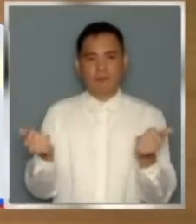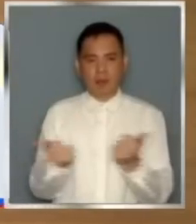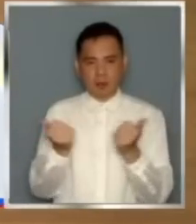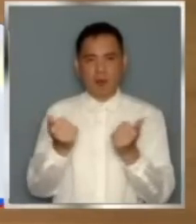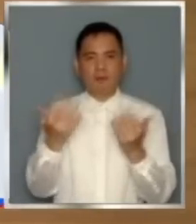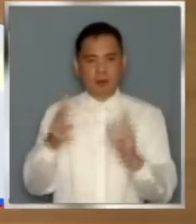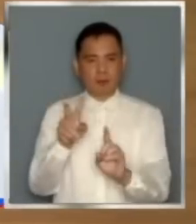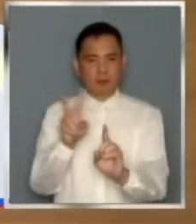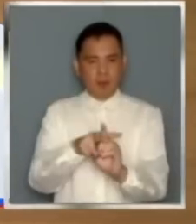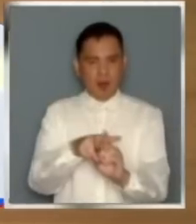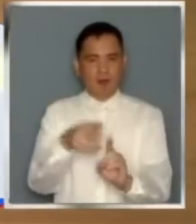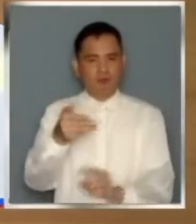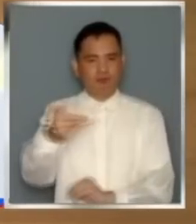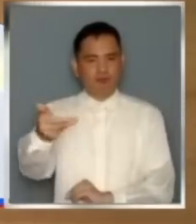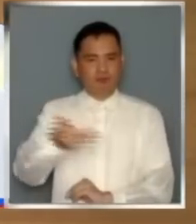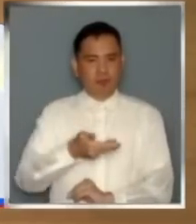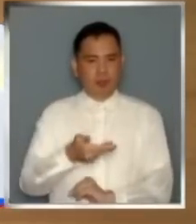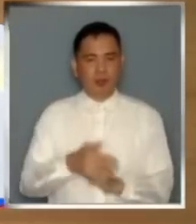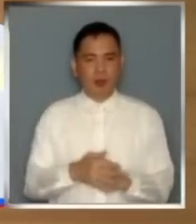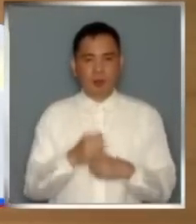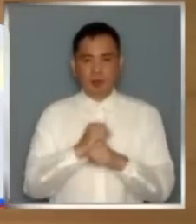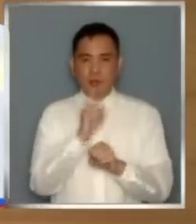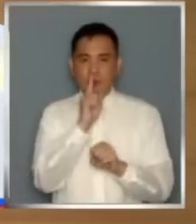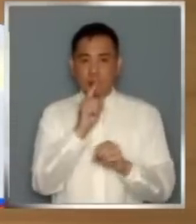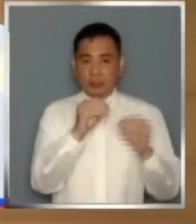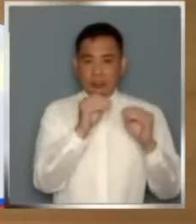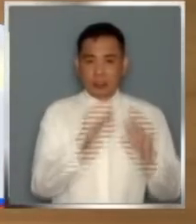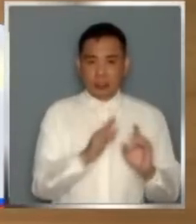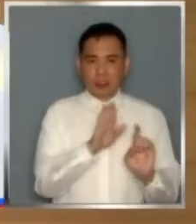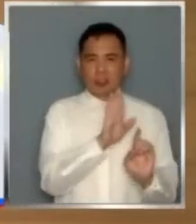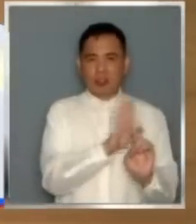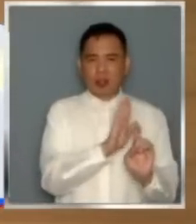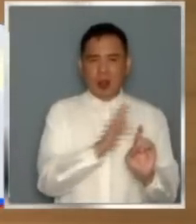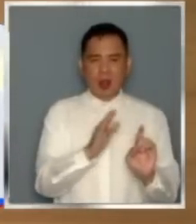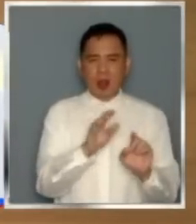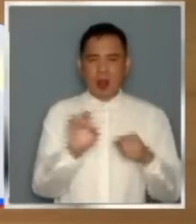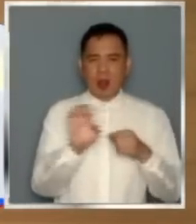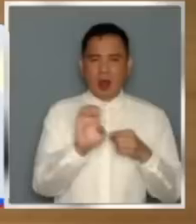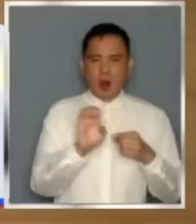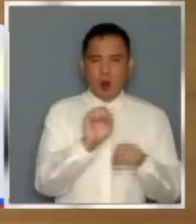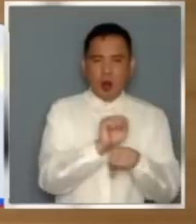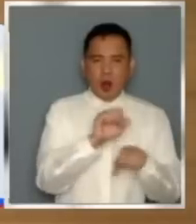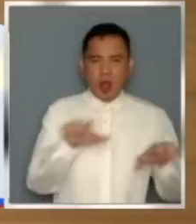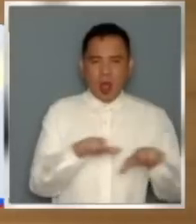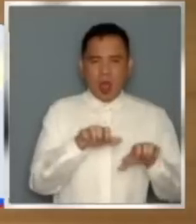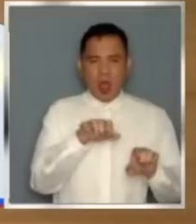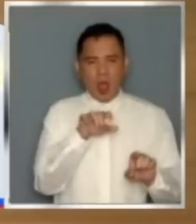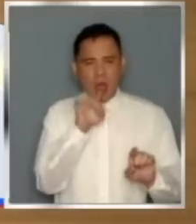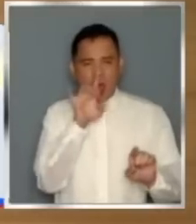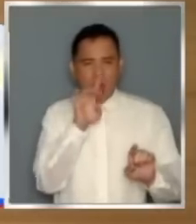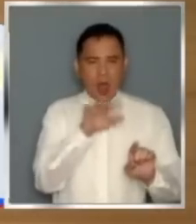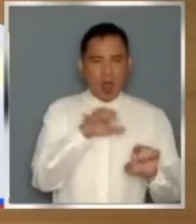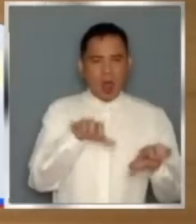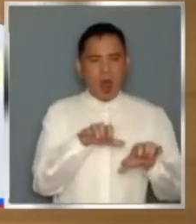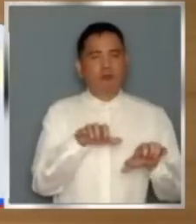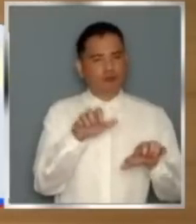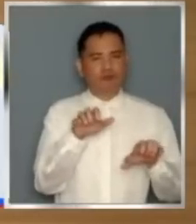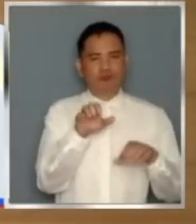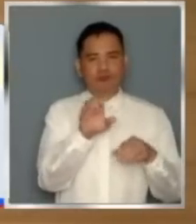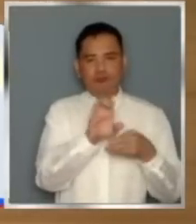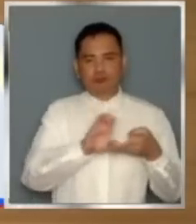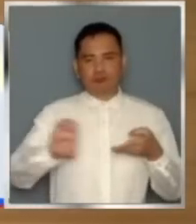been hired to unburden the teachers of any extra load. Taking to heart the lessons of the